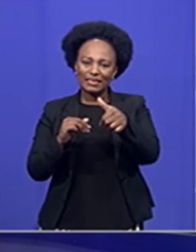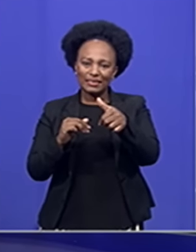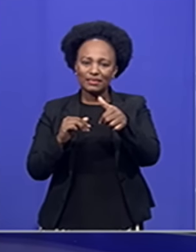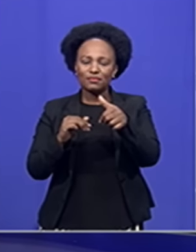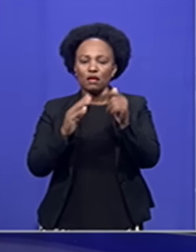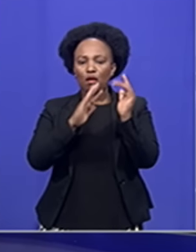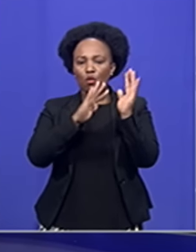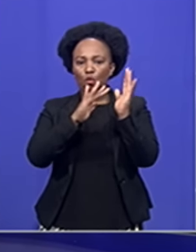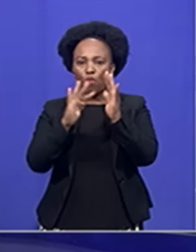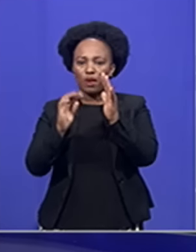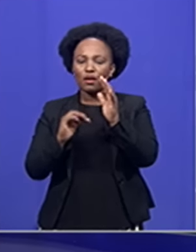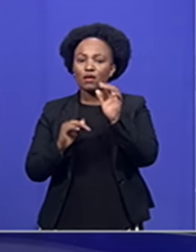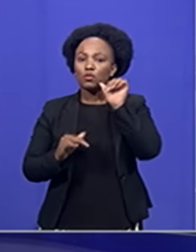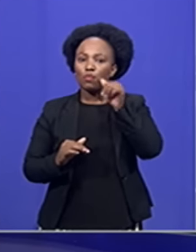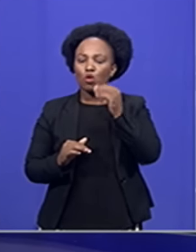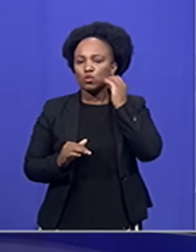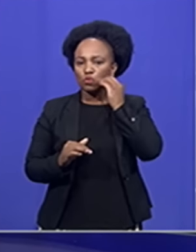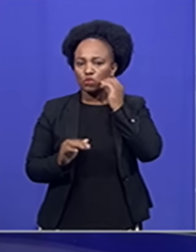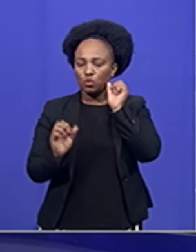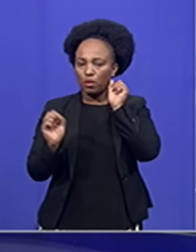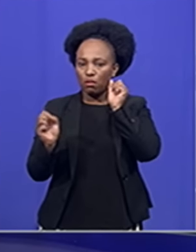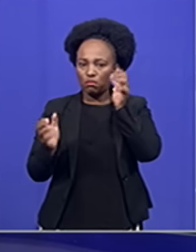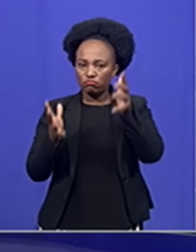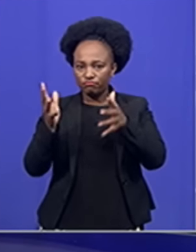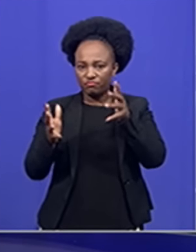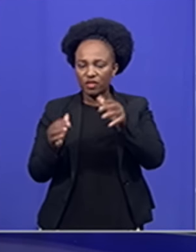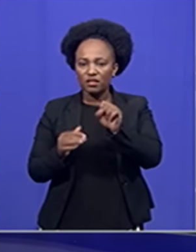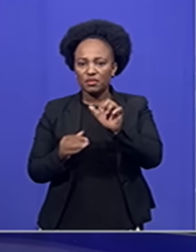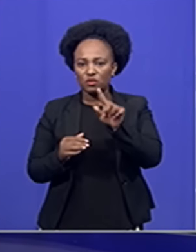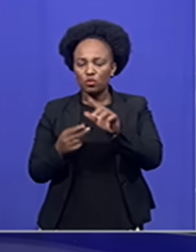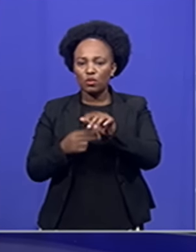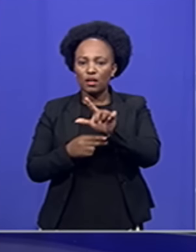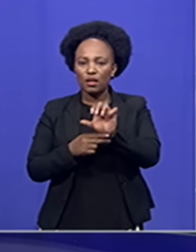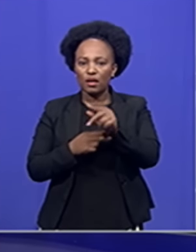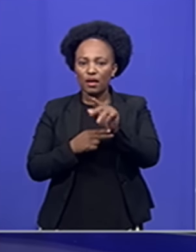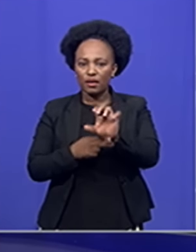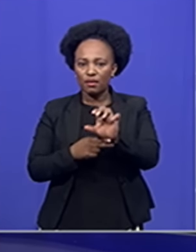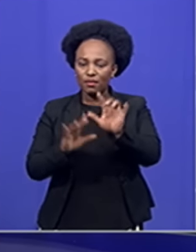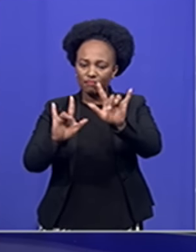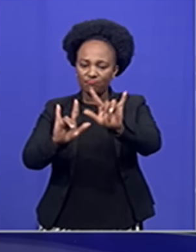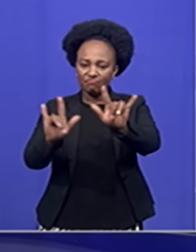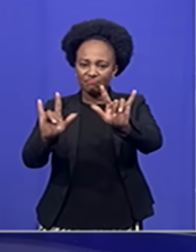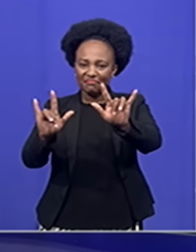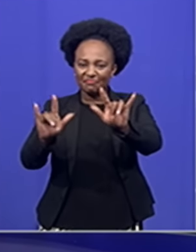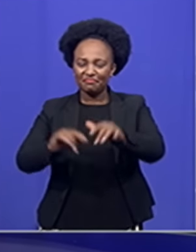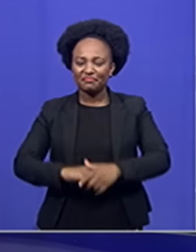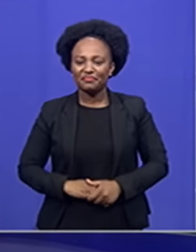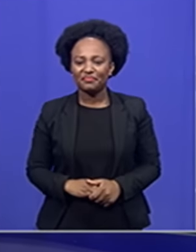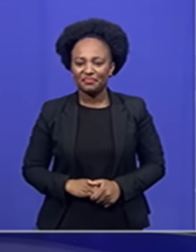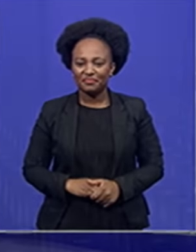maemo a boso ba ditaba tša Sesotho ba tla lefa tšona go sasa iri ya boselela mo SABC 2 le go legae gabotse